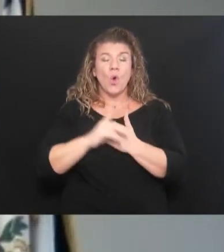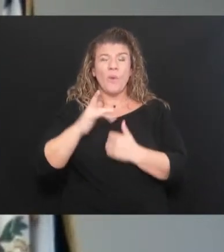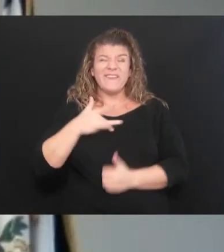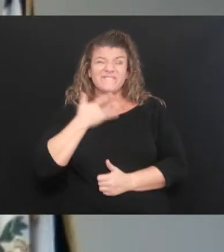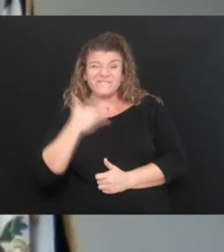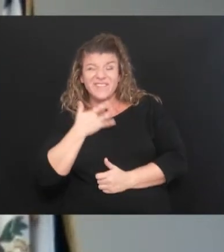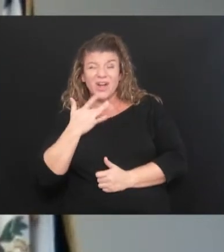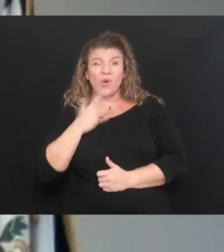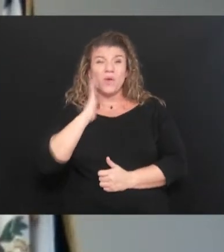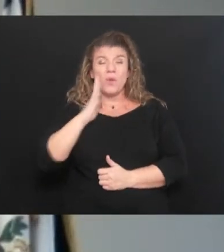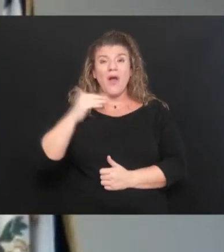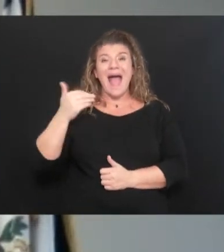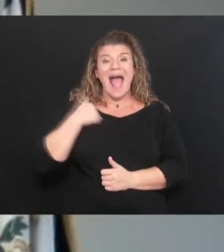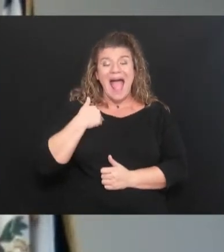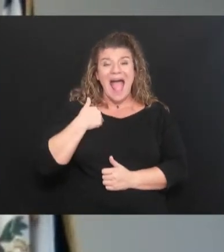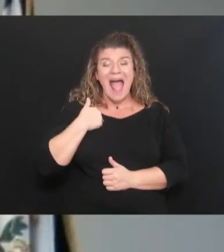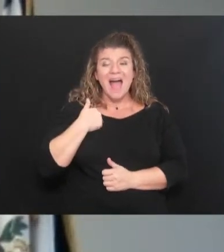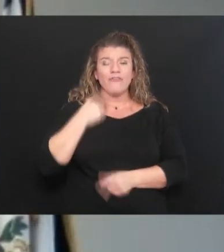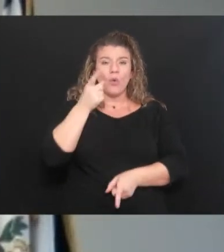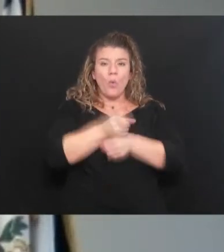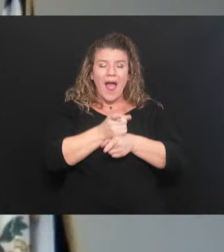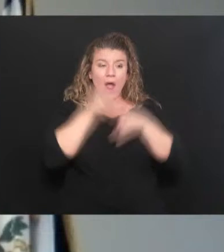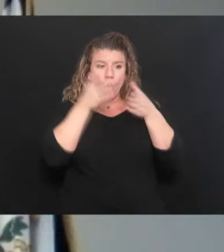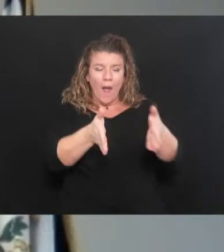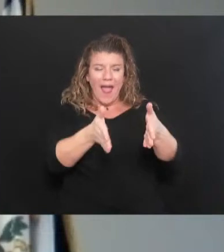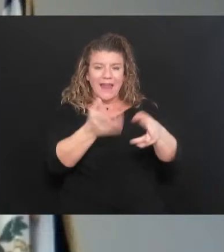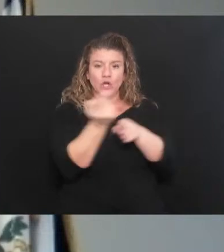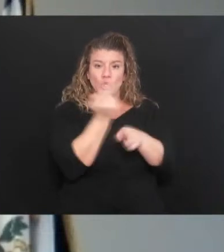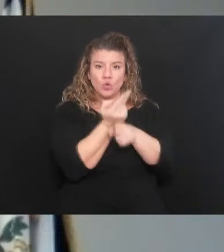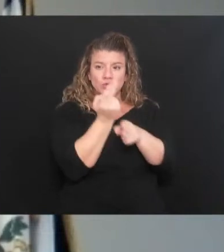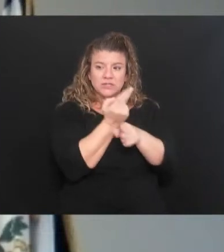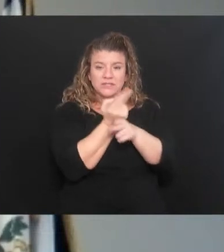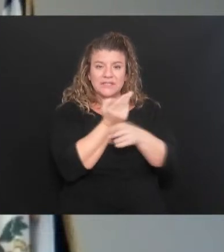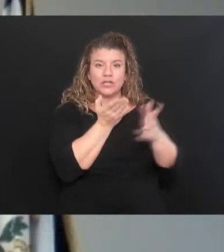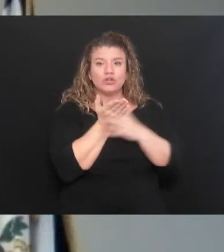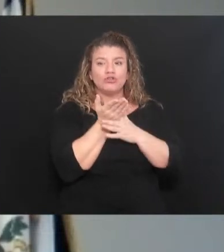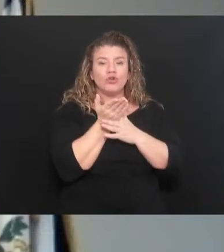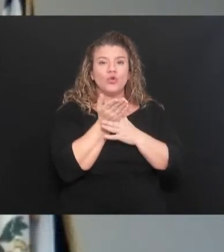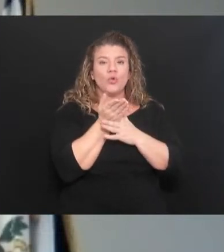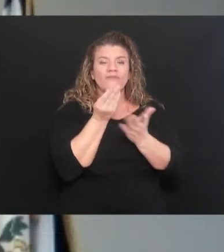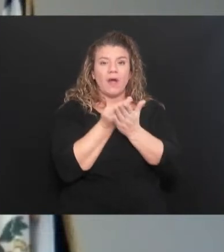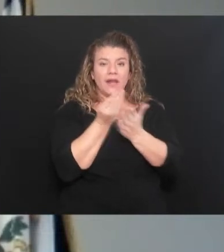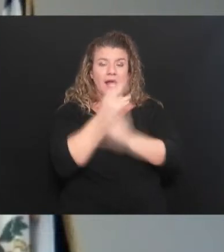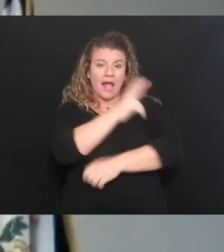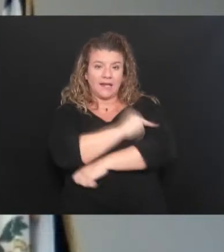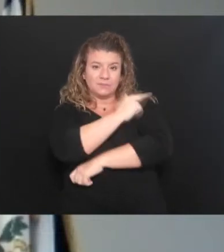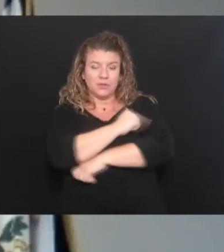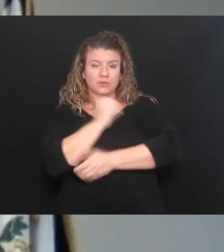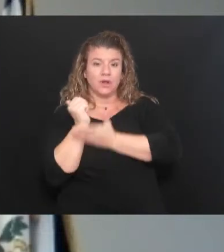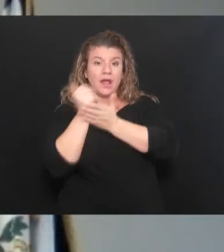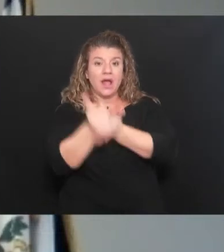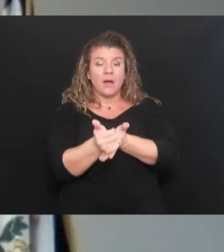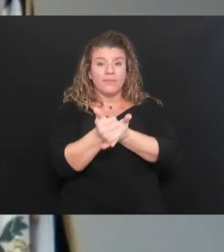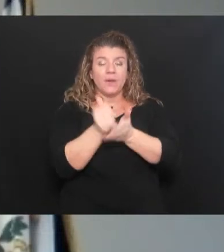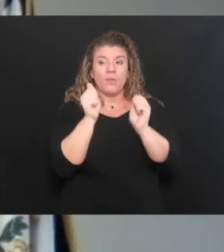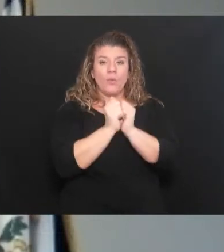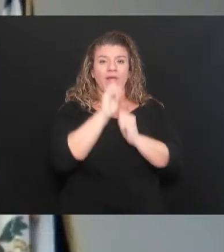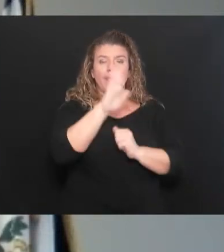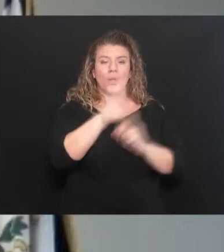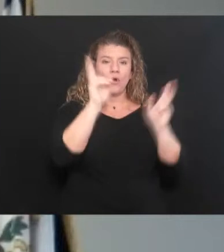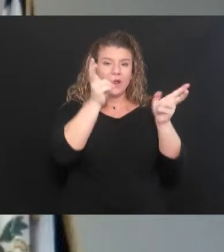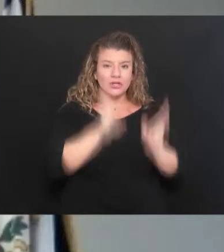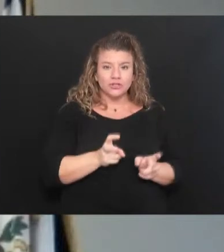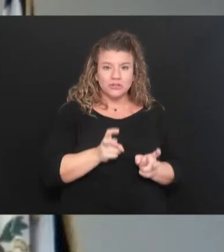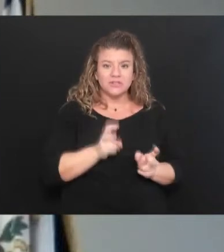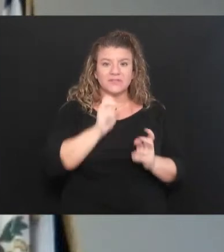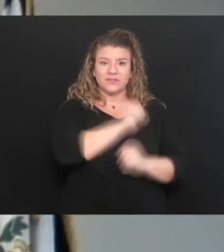have the methodology that we're going to use to fund hospitals to help them with their staffing issues within the next